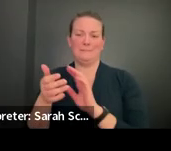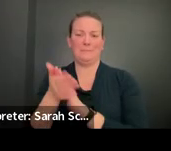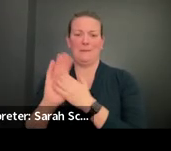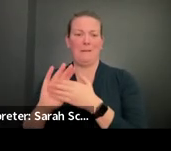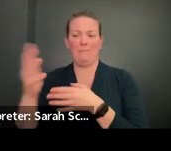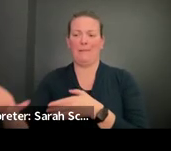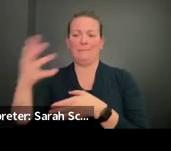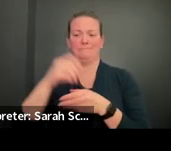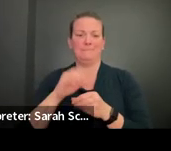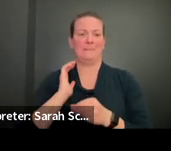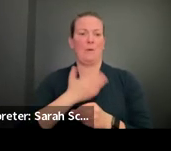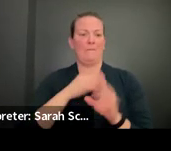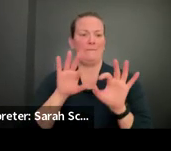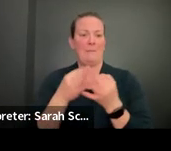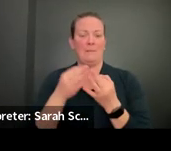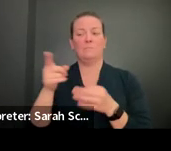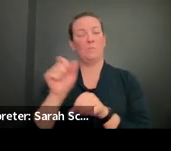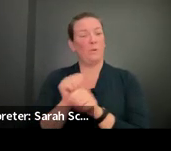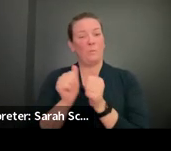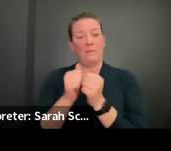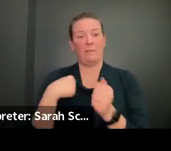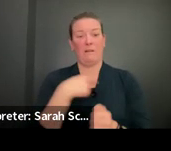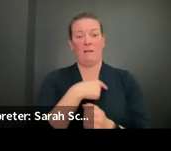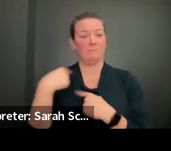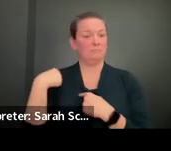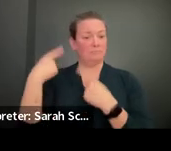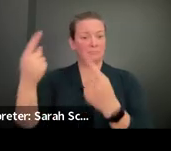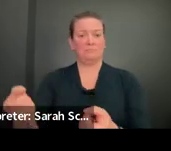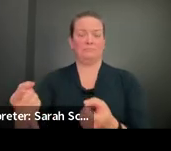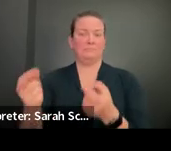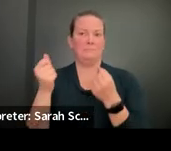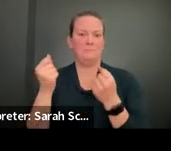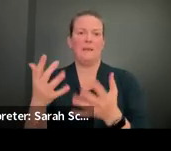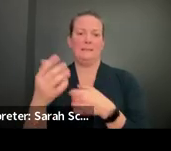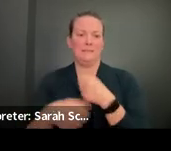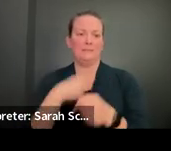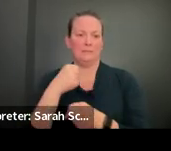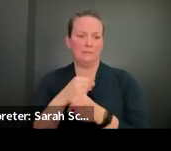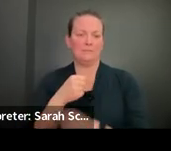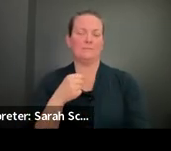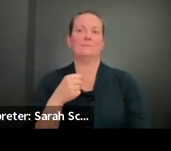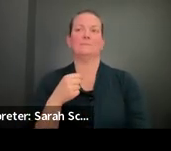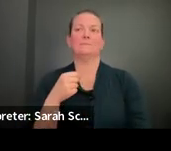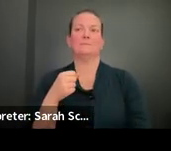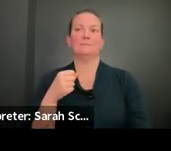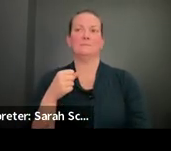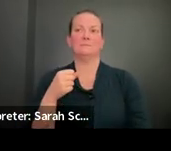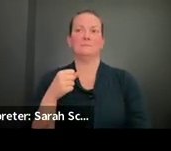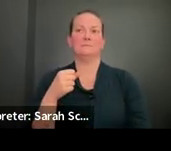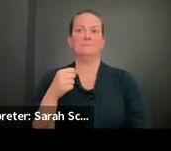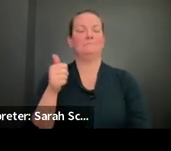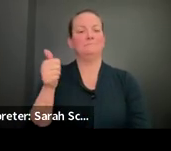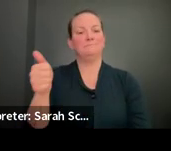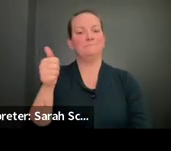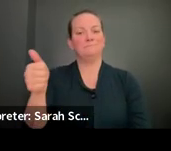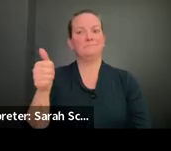our family because she has now been working with us in the summer for quite a few years. And she